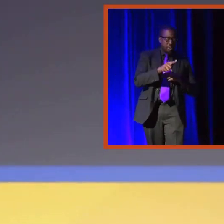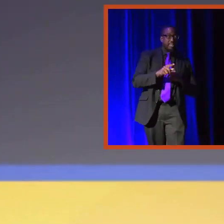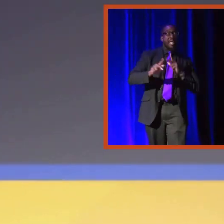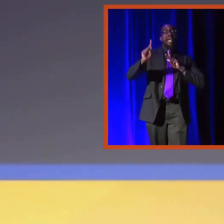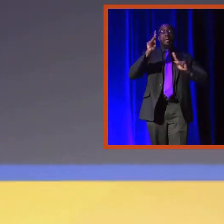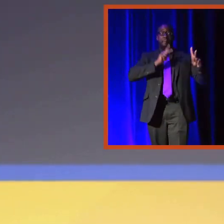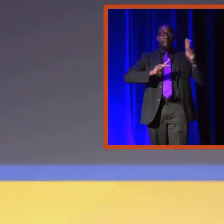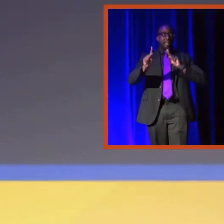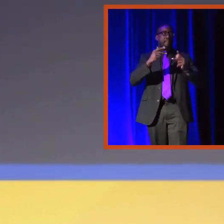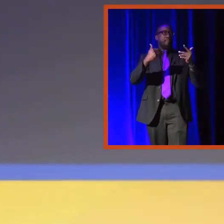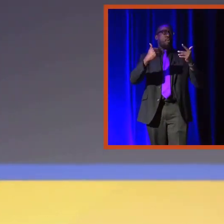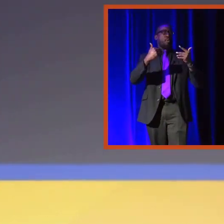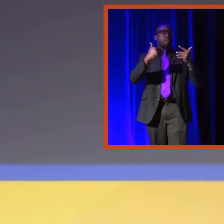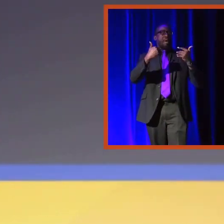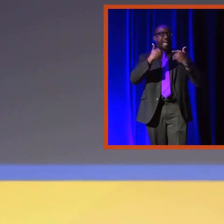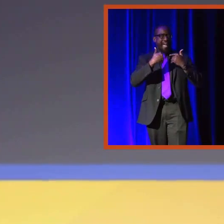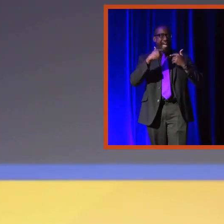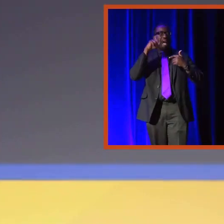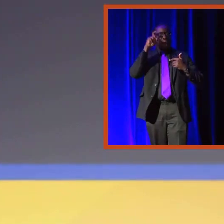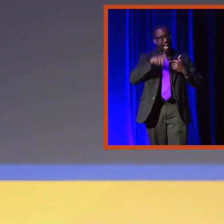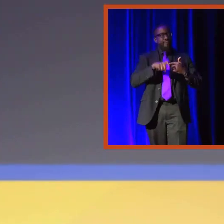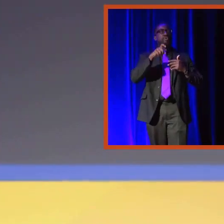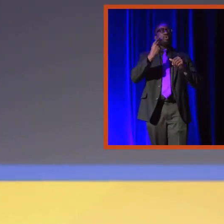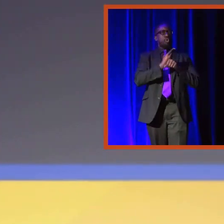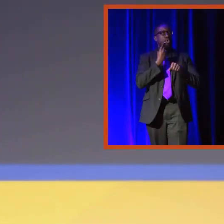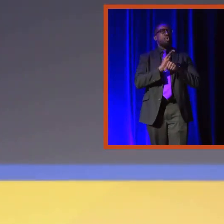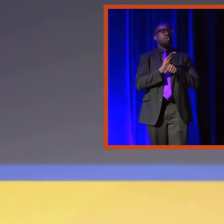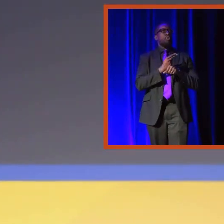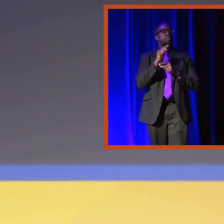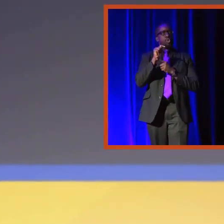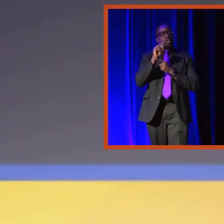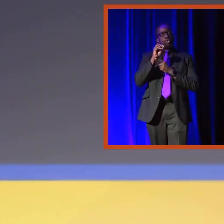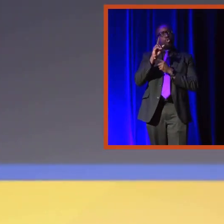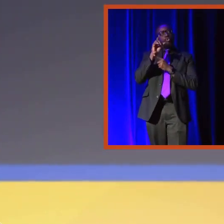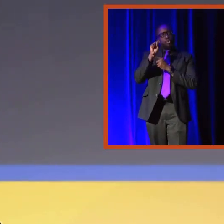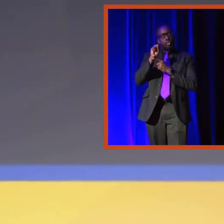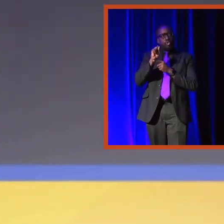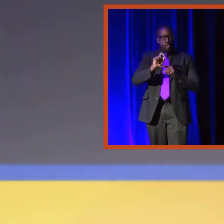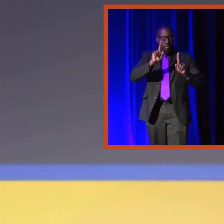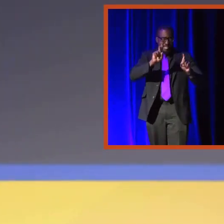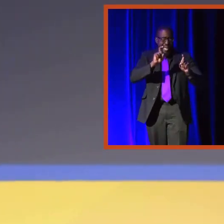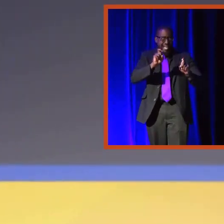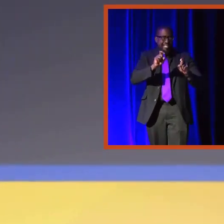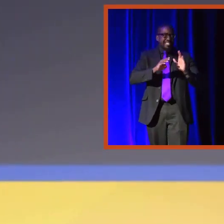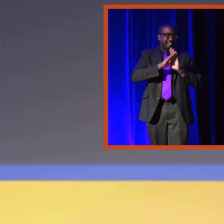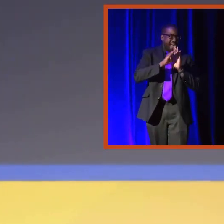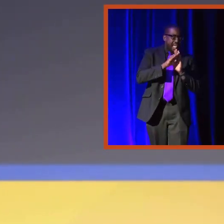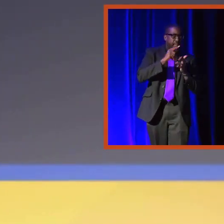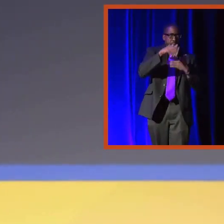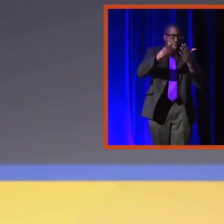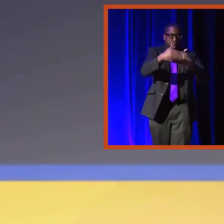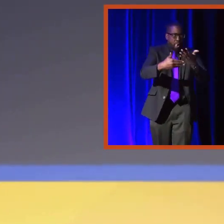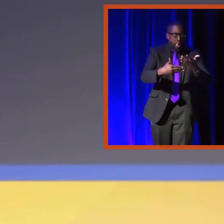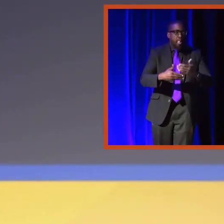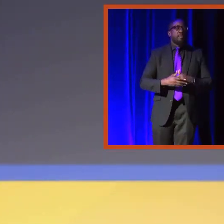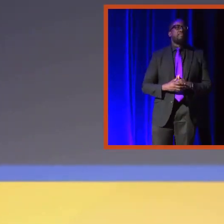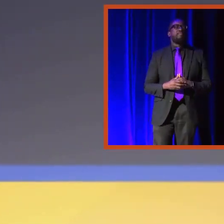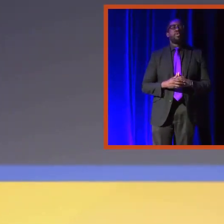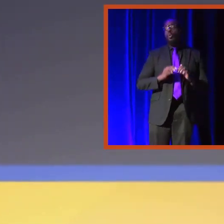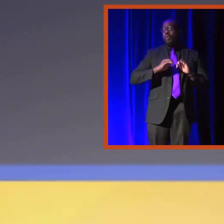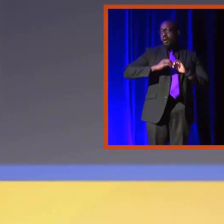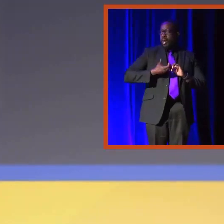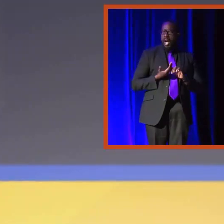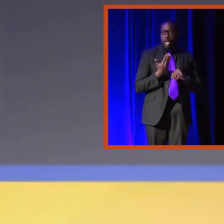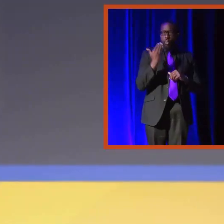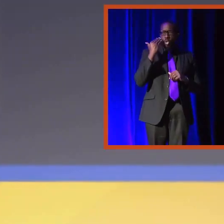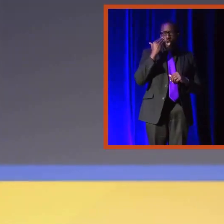to use the tools to test their vision and then develop it. Yeah. So how do we know